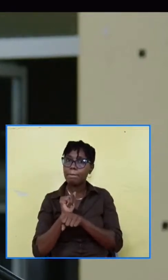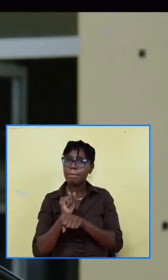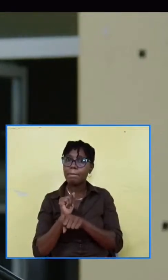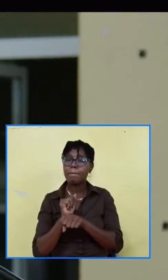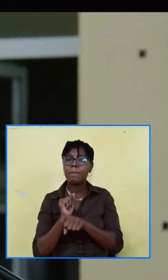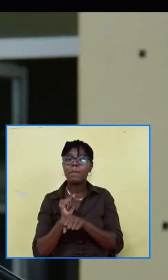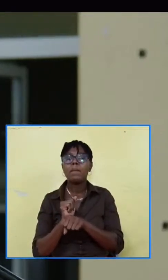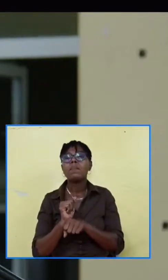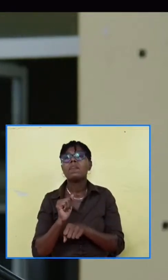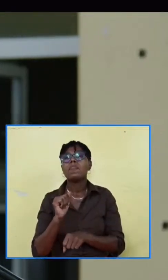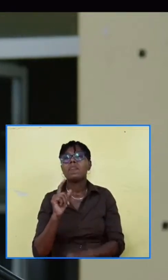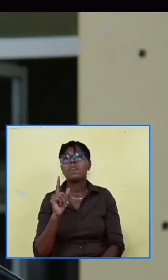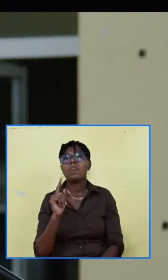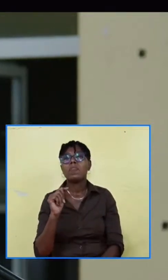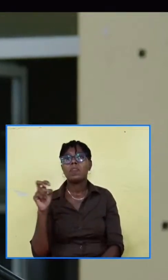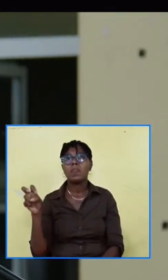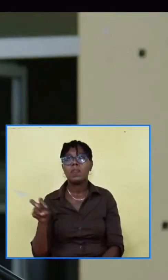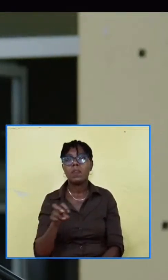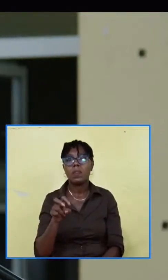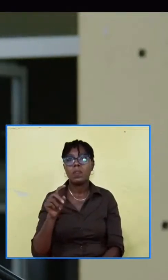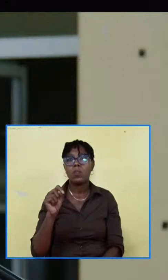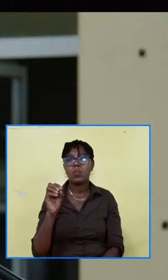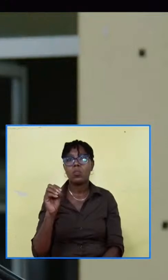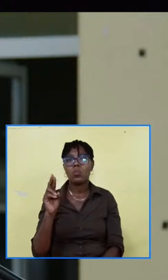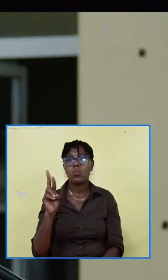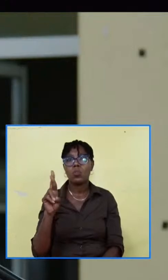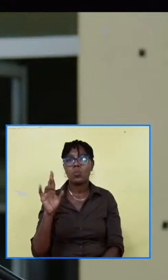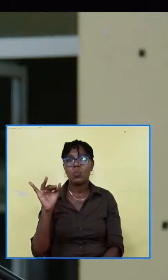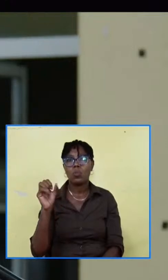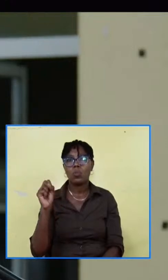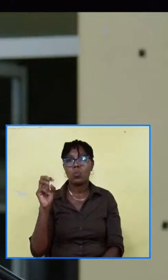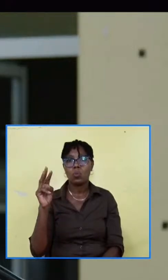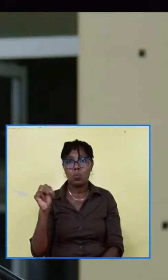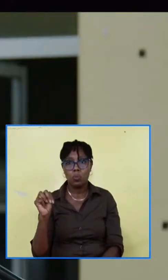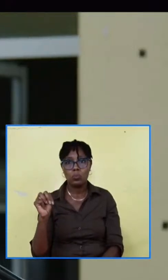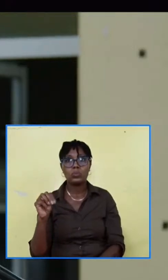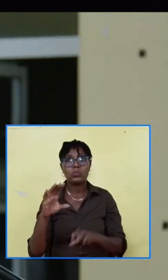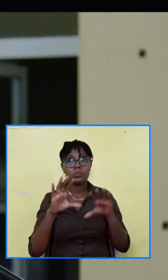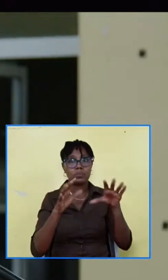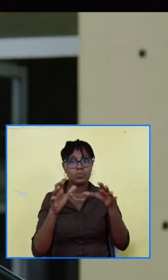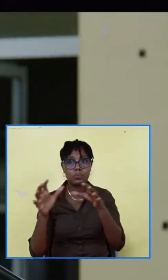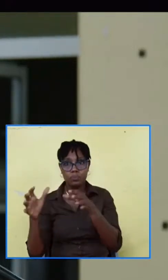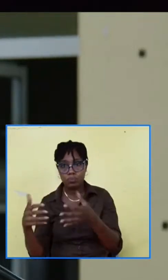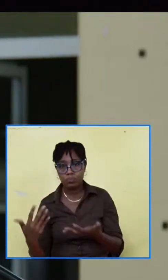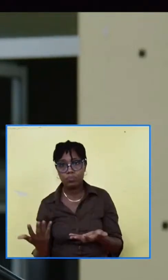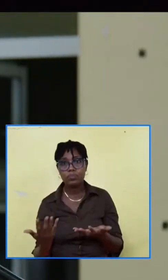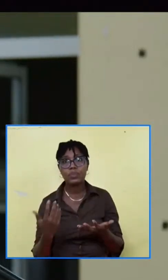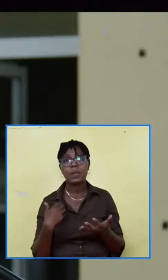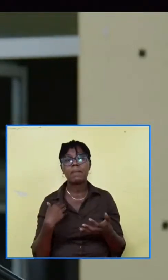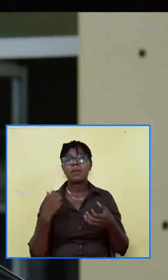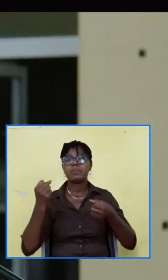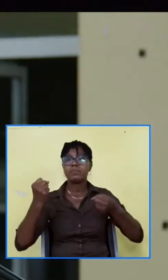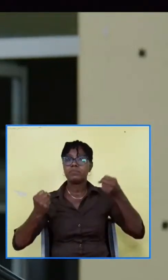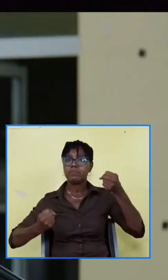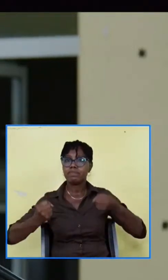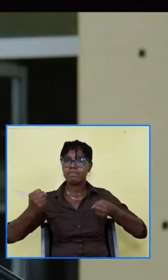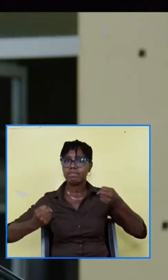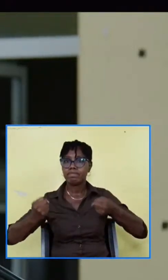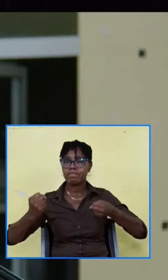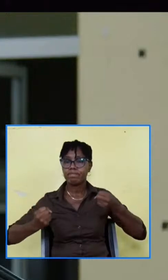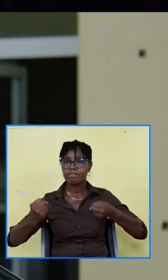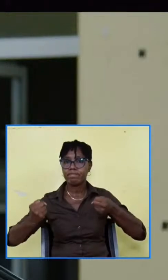to tourism is probably one of the only sectors that is thriving, working right now.